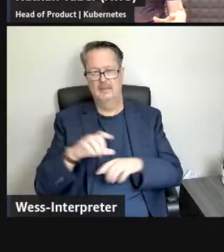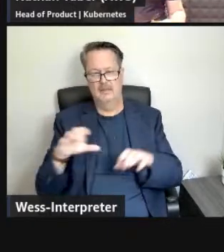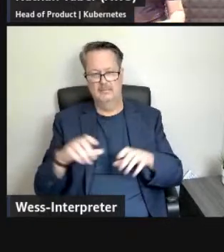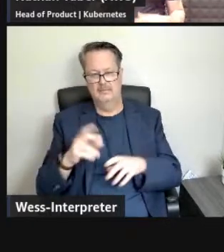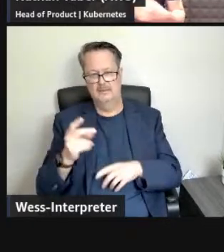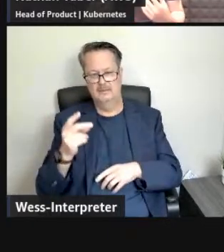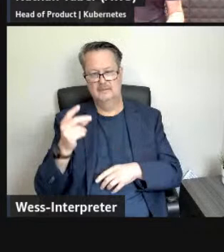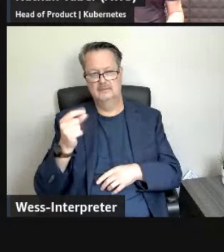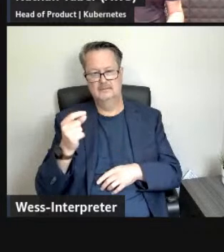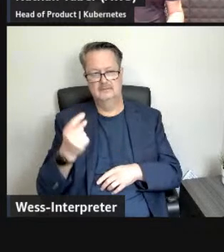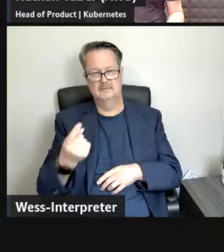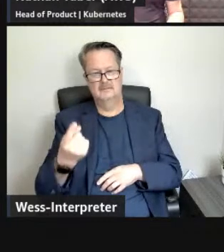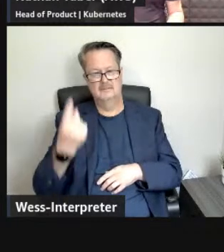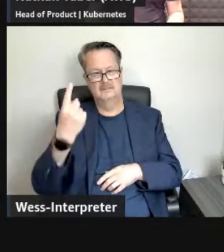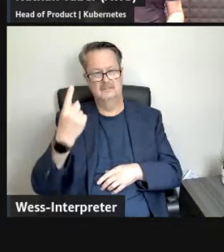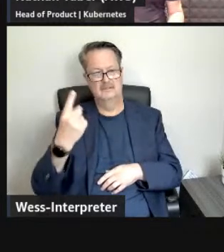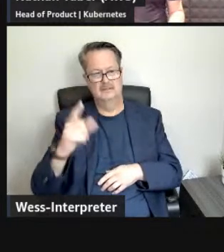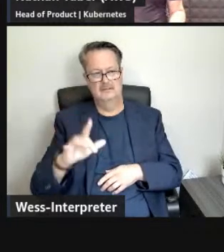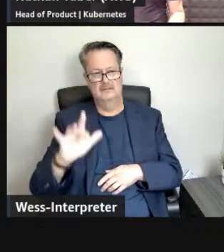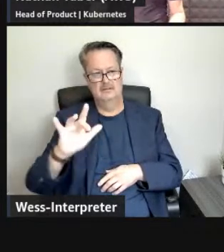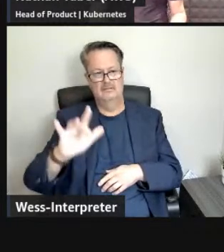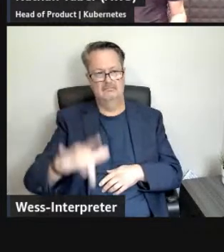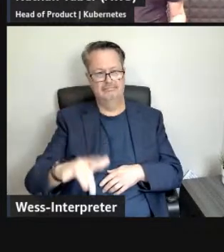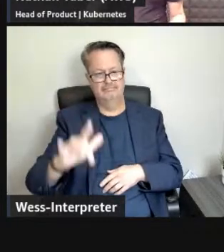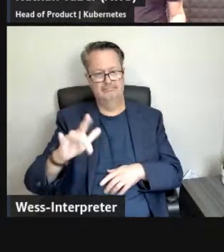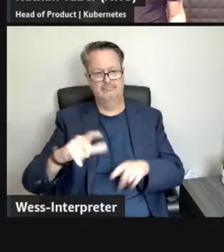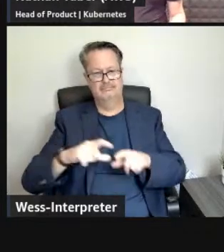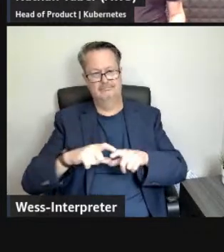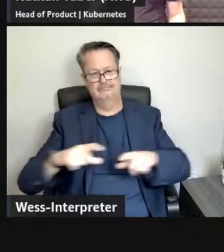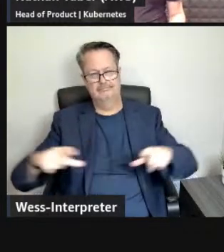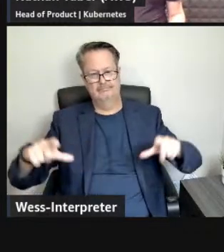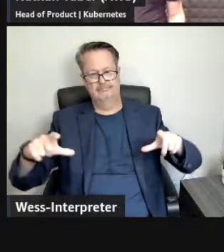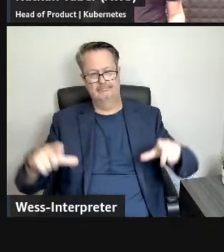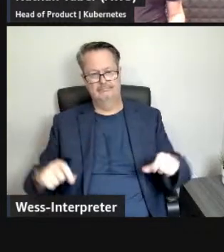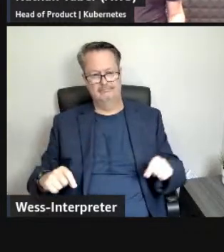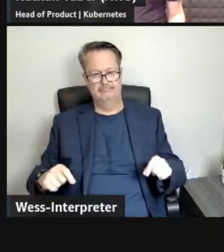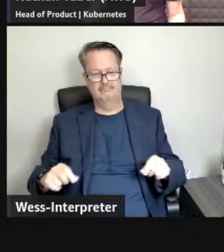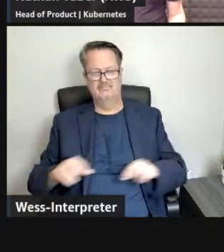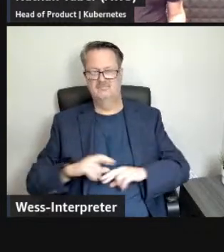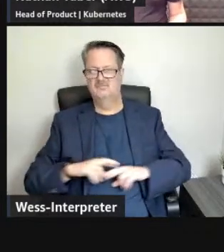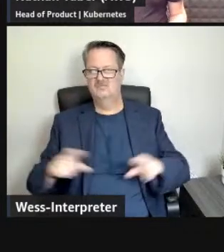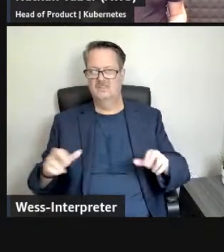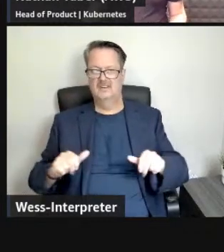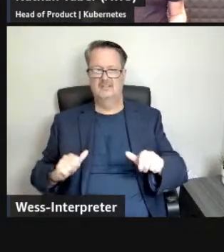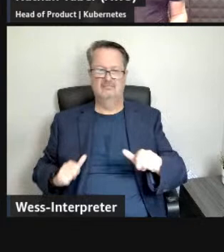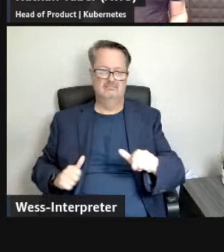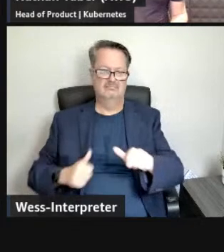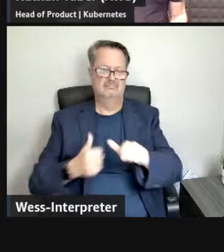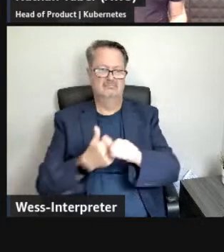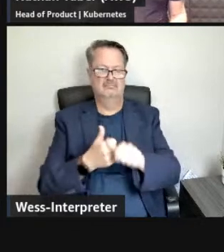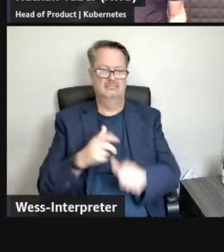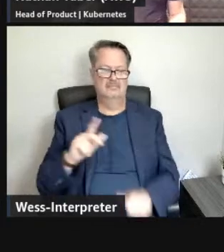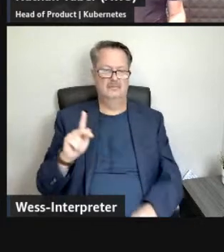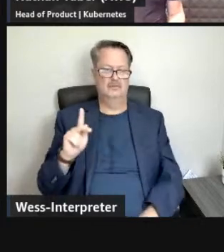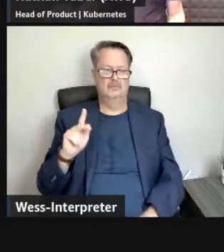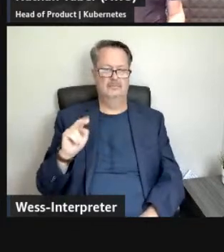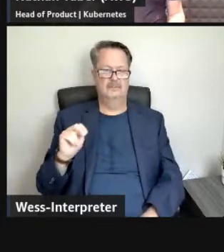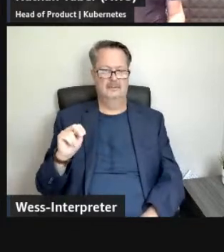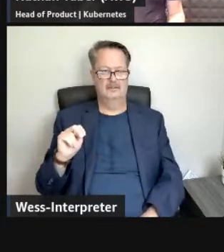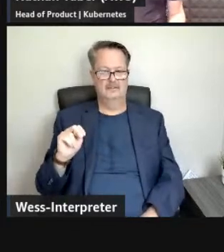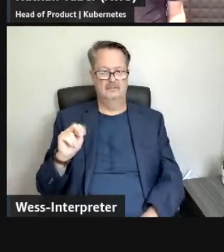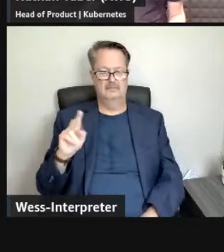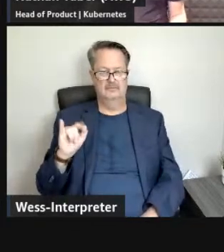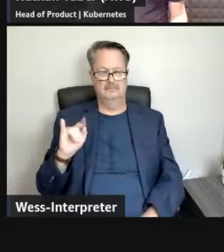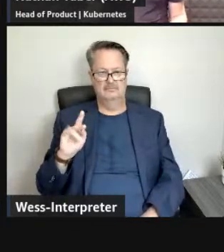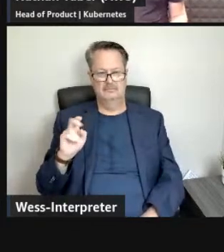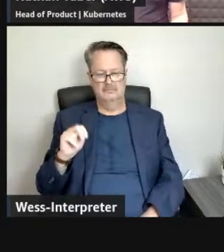API call or a single button in the console will bring your cluster to the latest Kubernetes version. So we think this is going to bring the number of commands and the amount